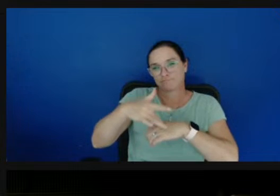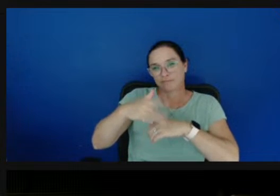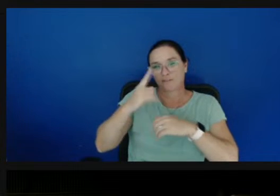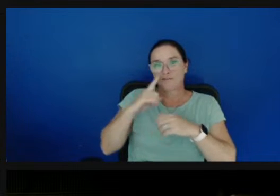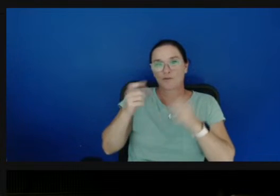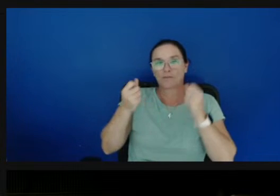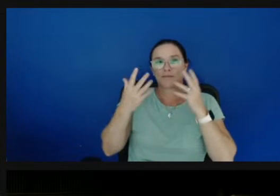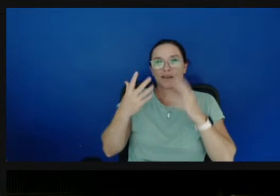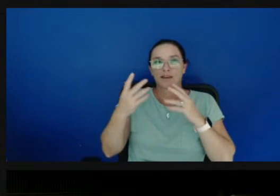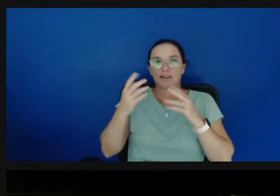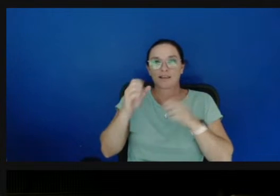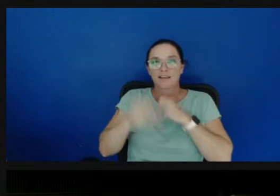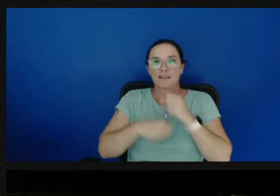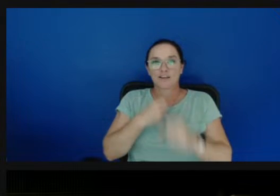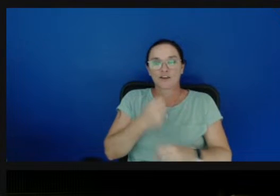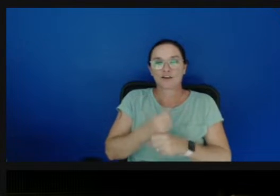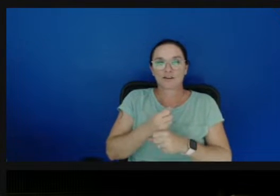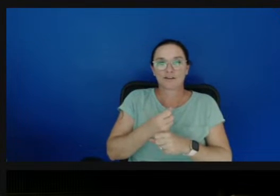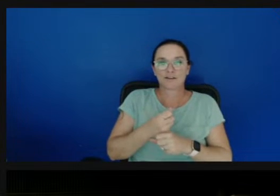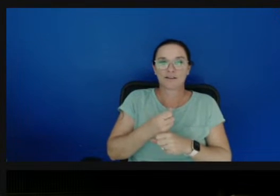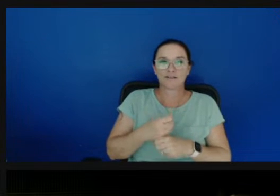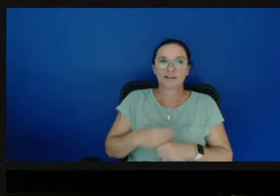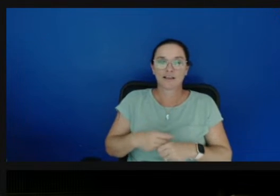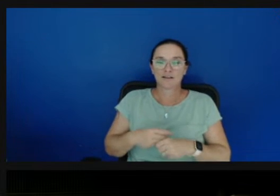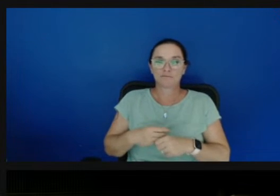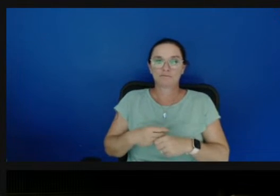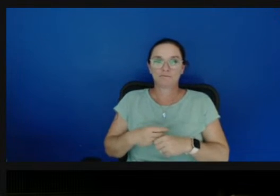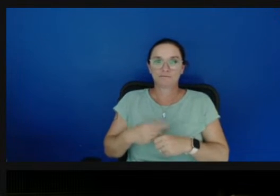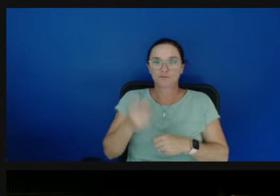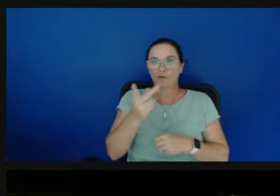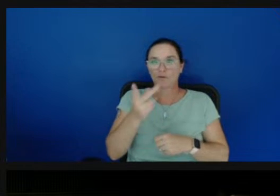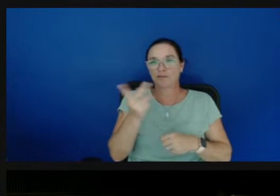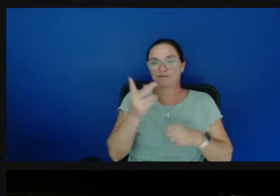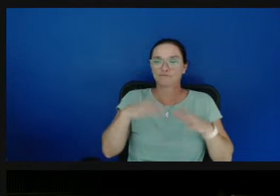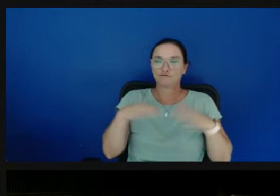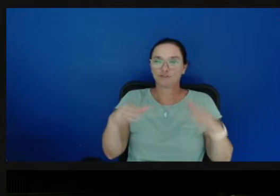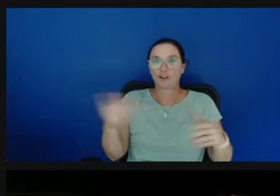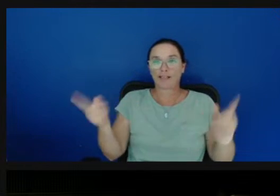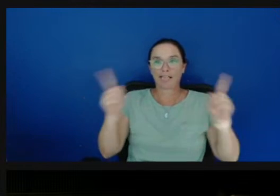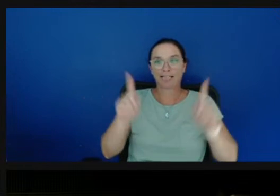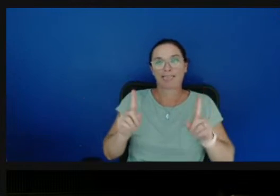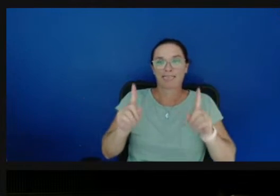later on, they had a sign next to it, and tourists would come, like these children